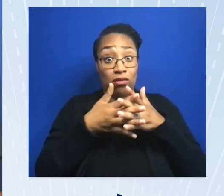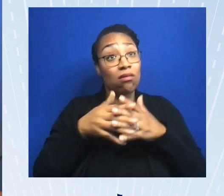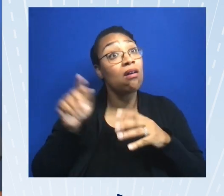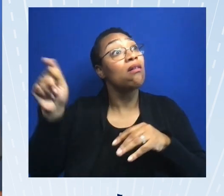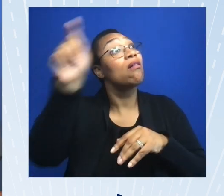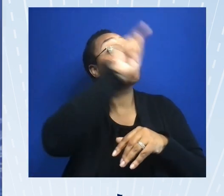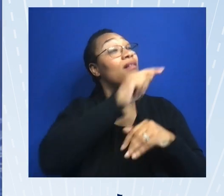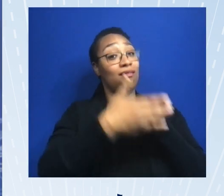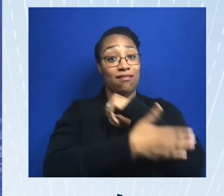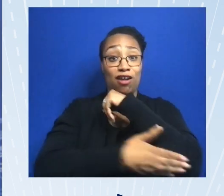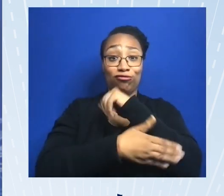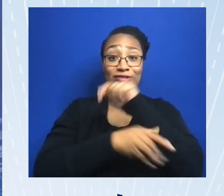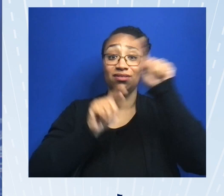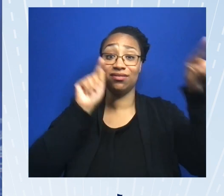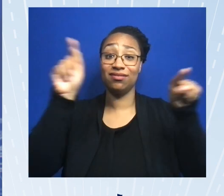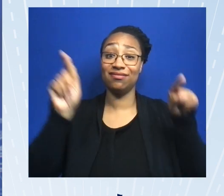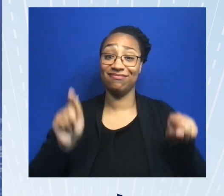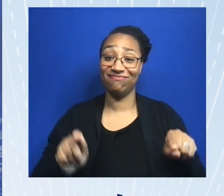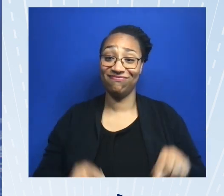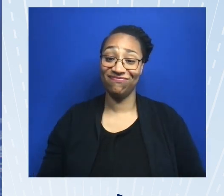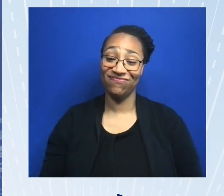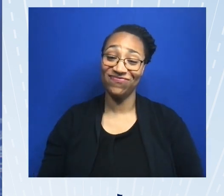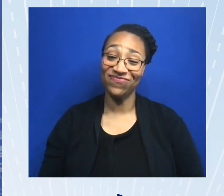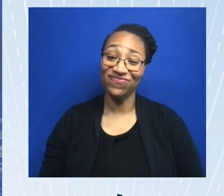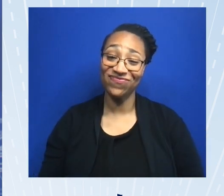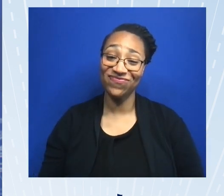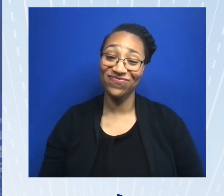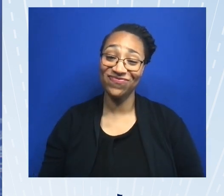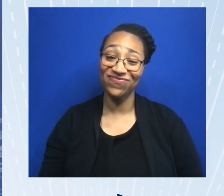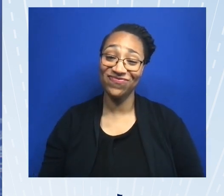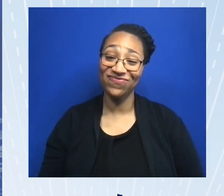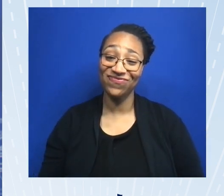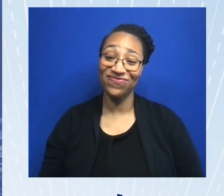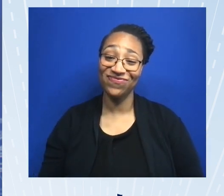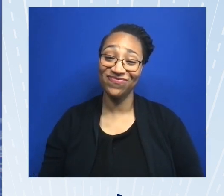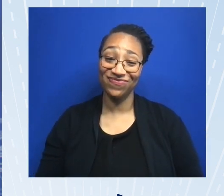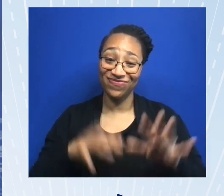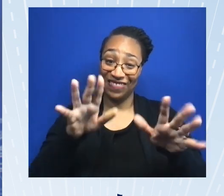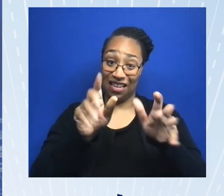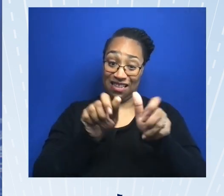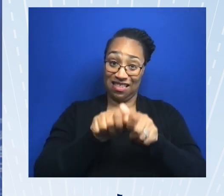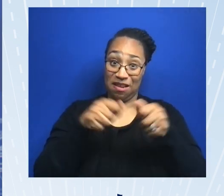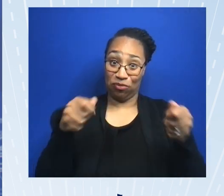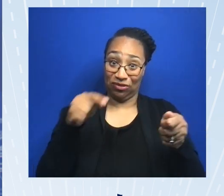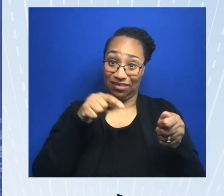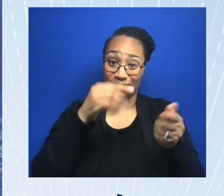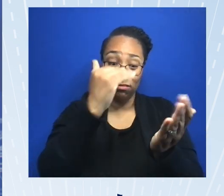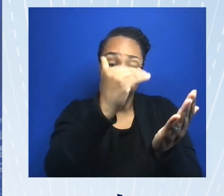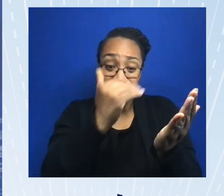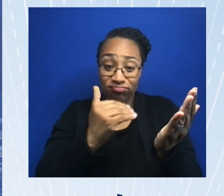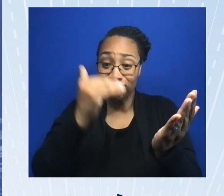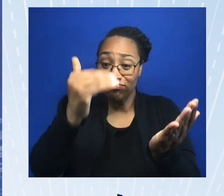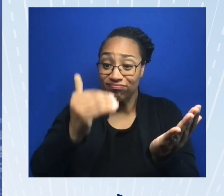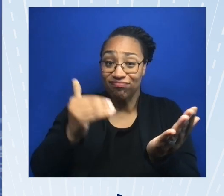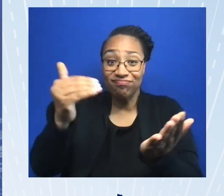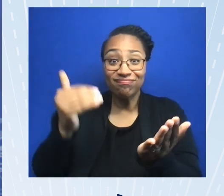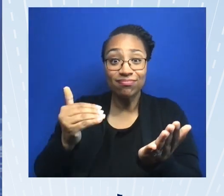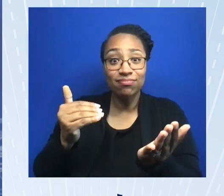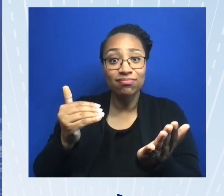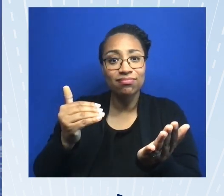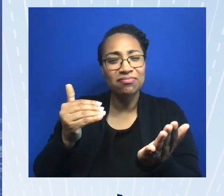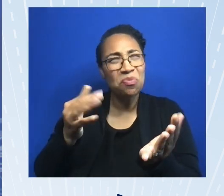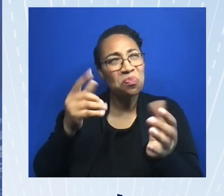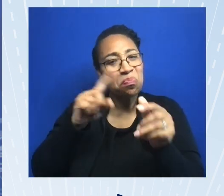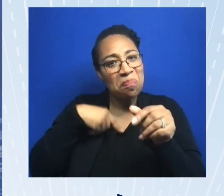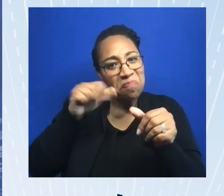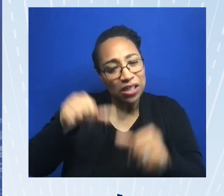alecha hamalacha ligmor, velo ata ben chorin levatel mimenu. You are not obligated to finish the